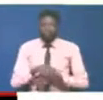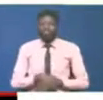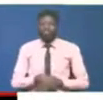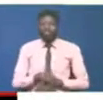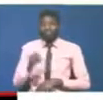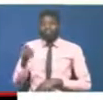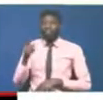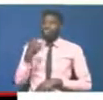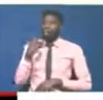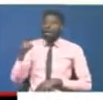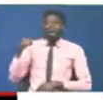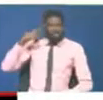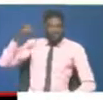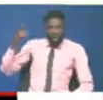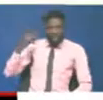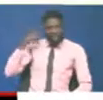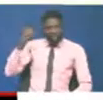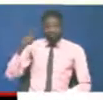them,